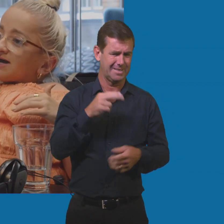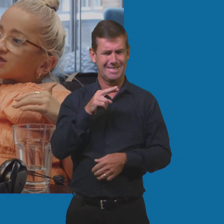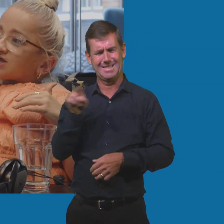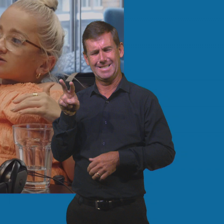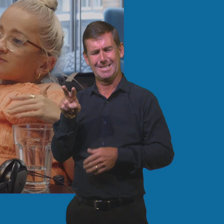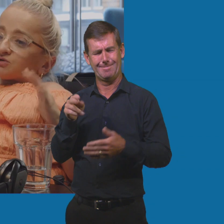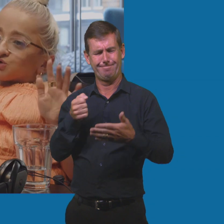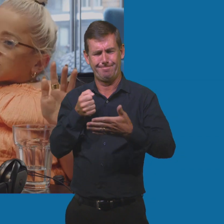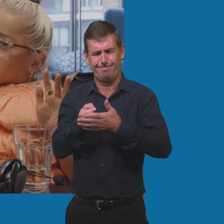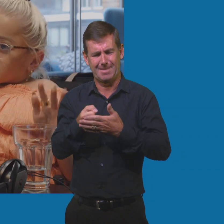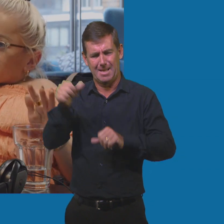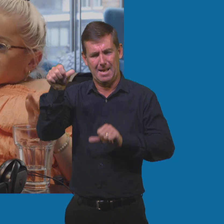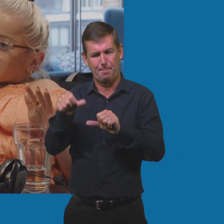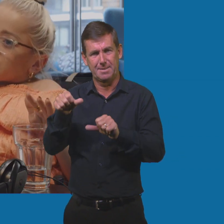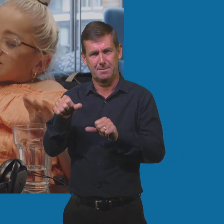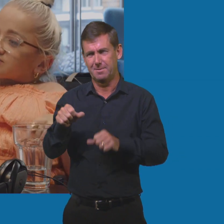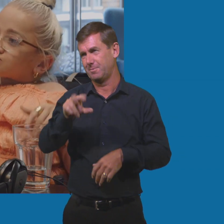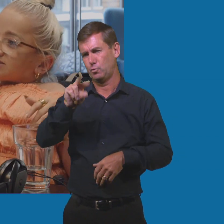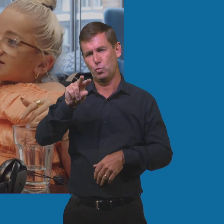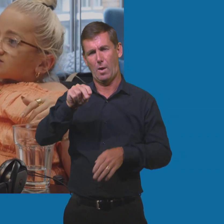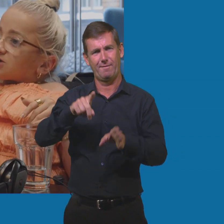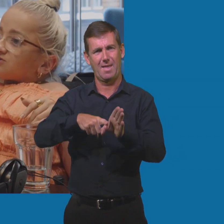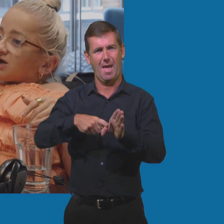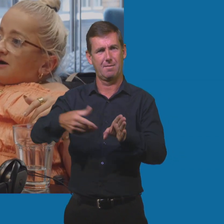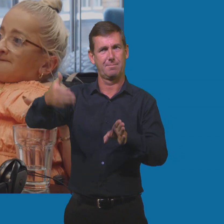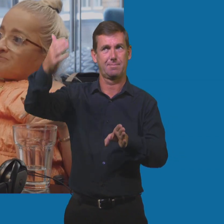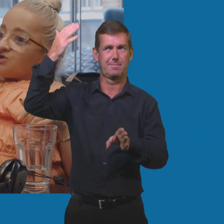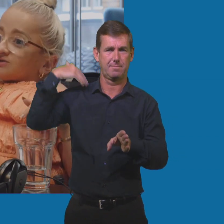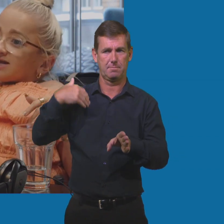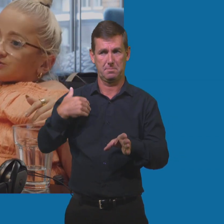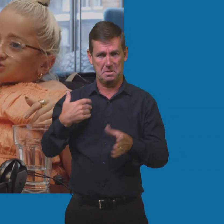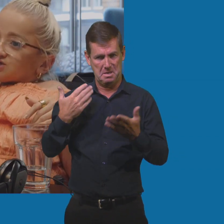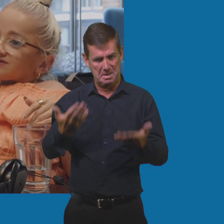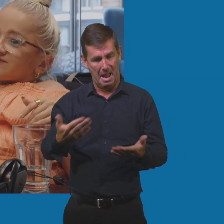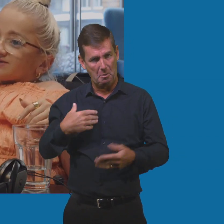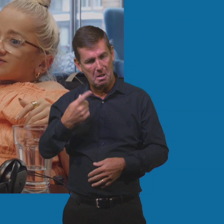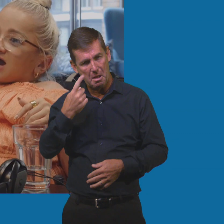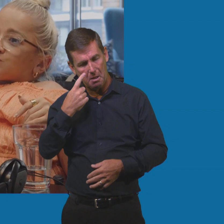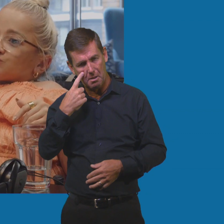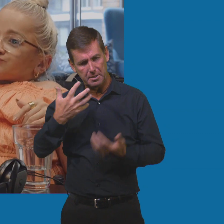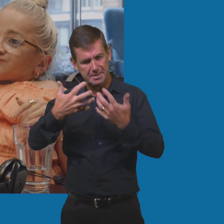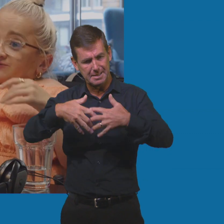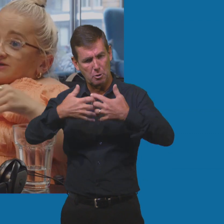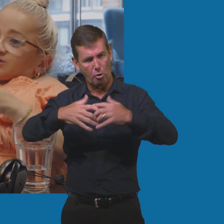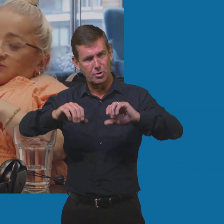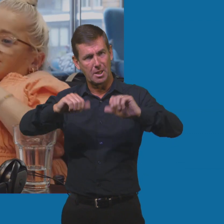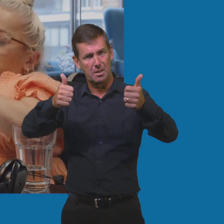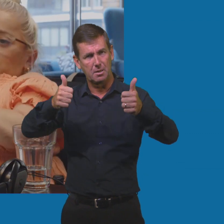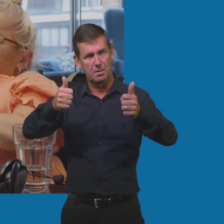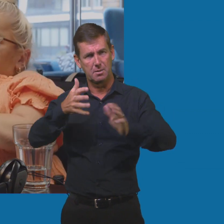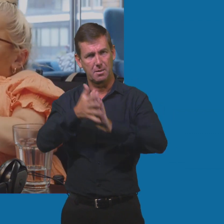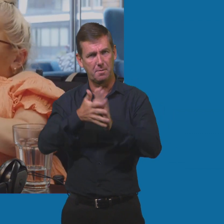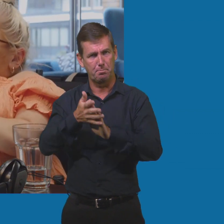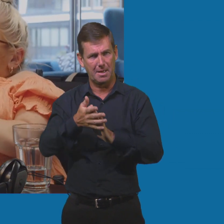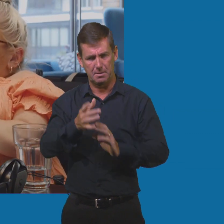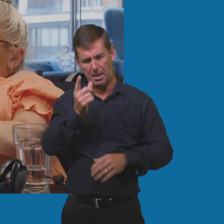my right. And I mean, we're talking over 12 years ago now, so it's really nice to know that the technology is advanced, so that I won't, that